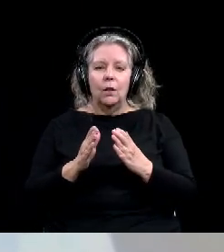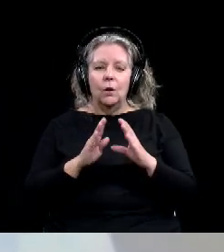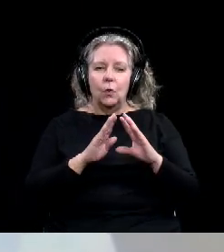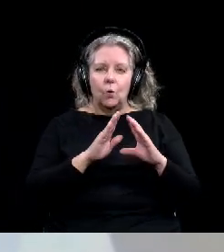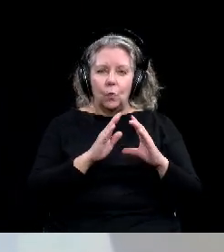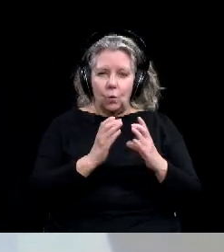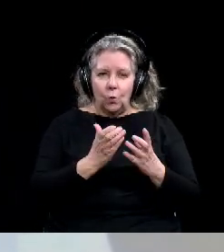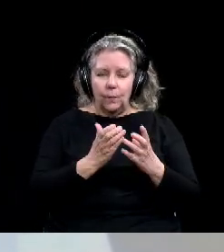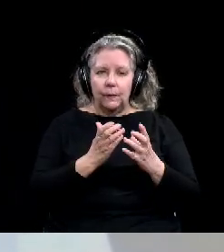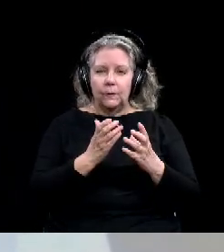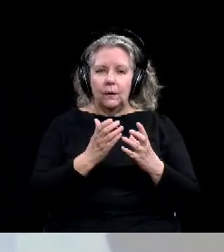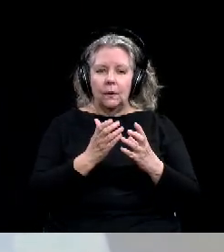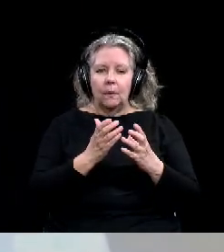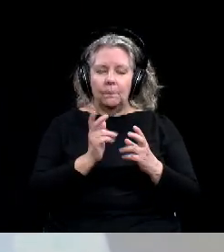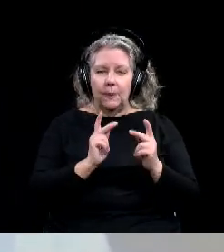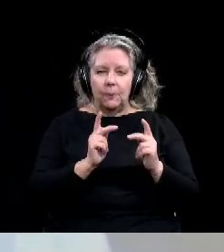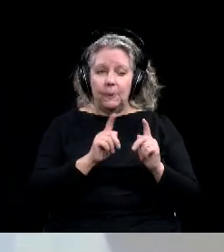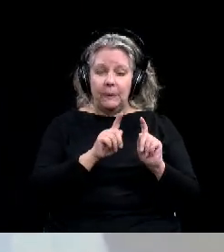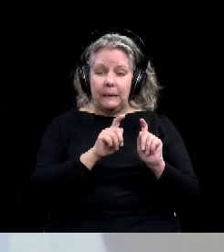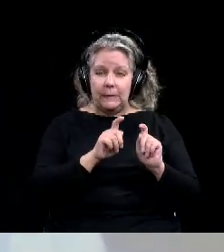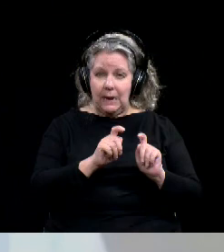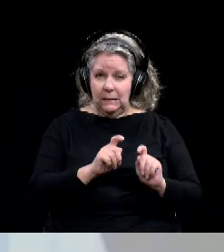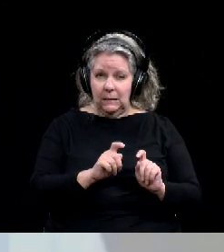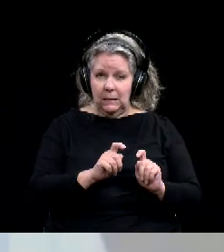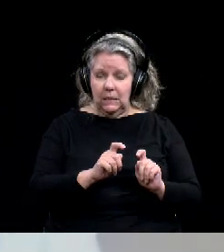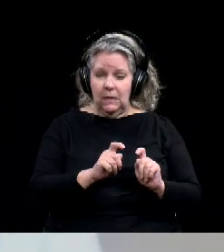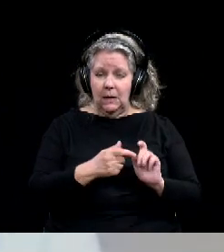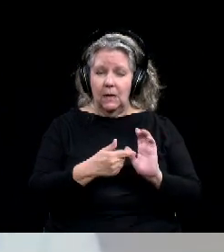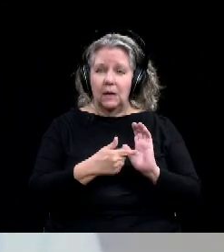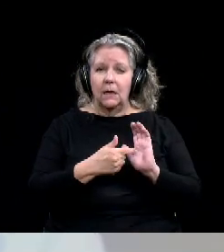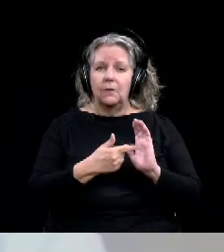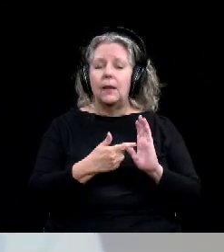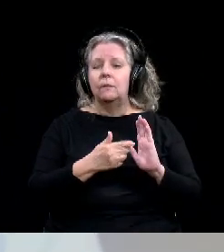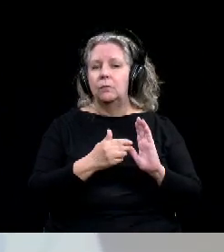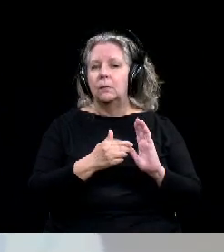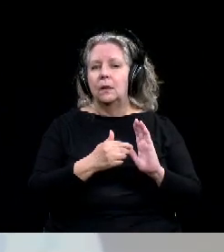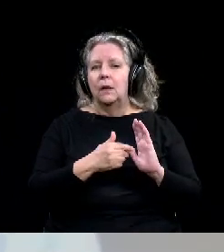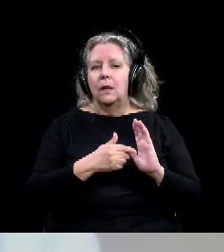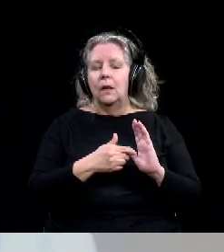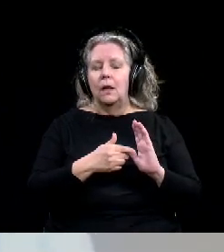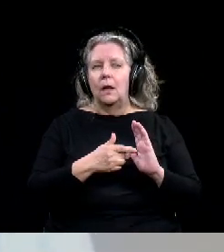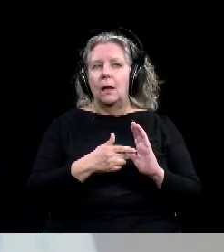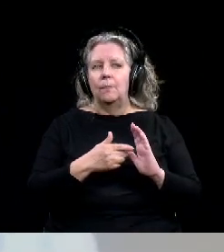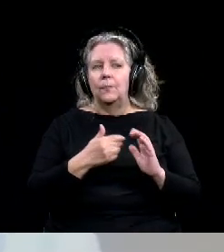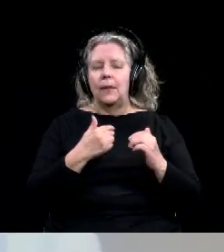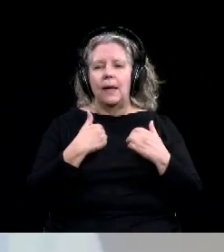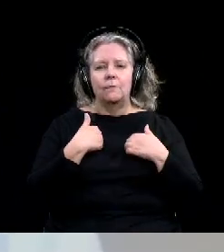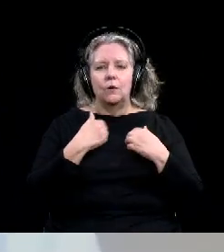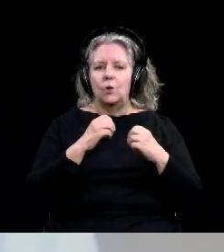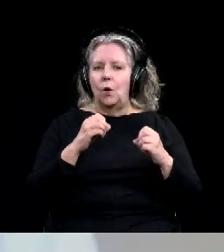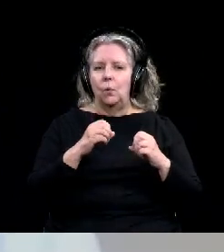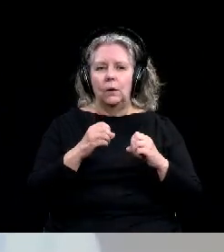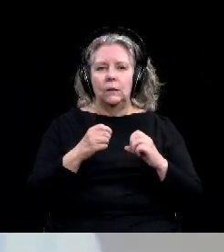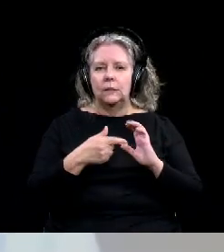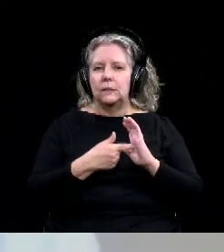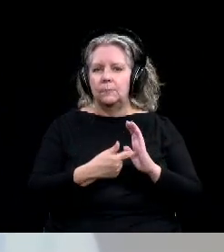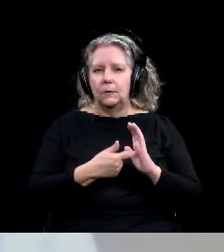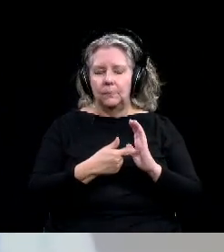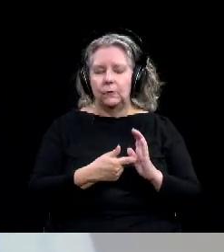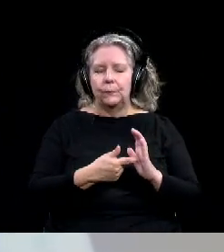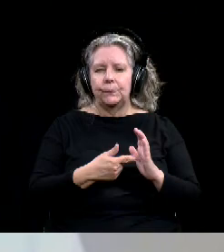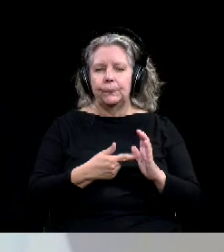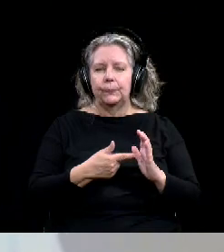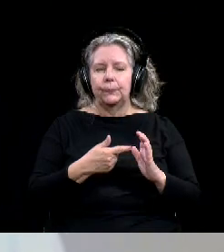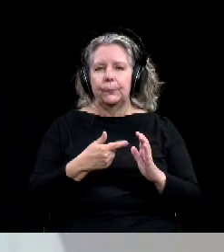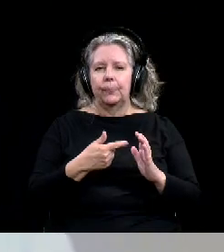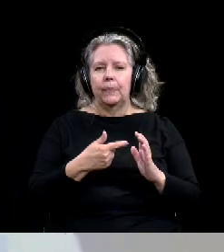the asymptomatic rate of spread. And I'm starting here to answer your question because it's